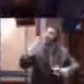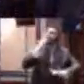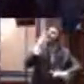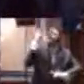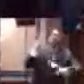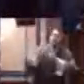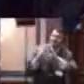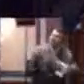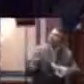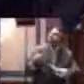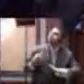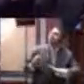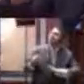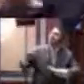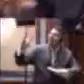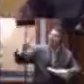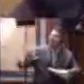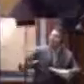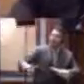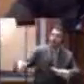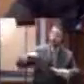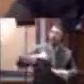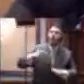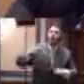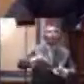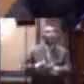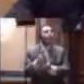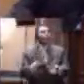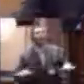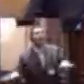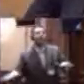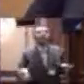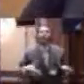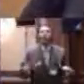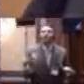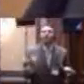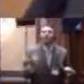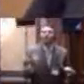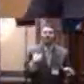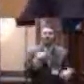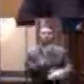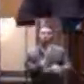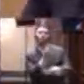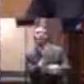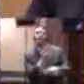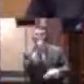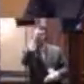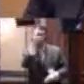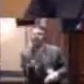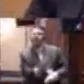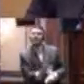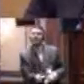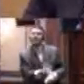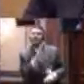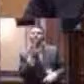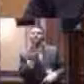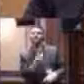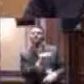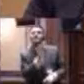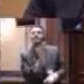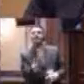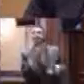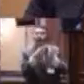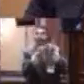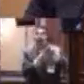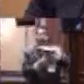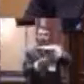the laws and legislations and policies related to the daily lives of the ordinary